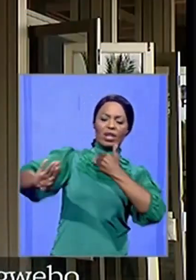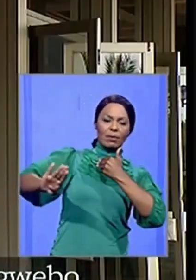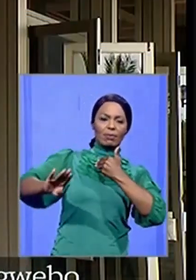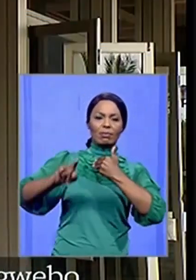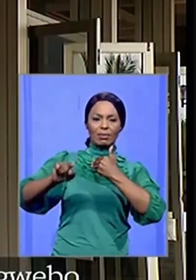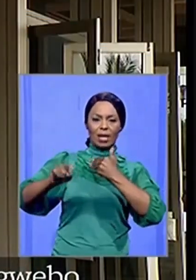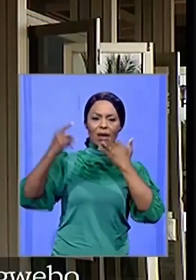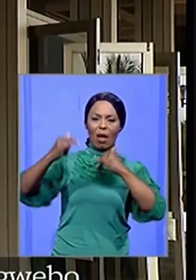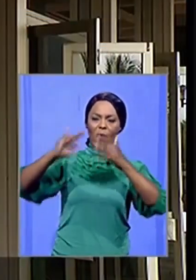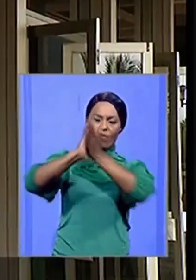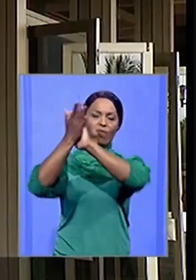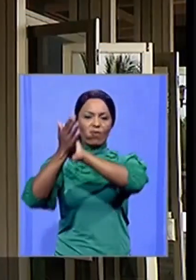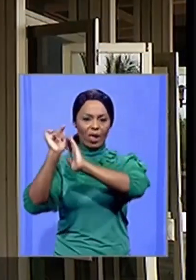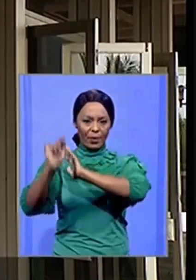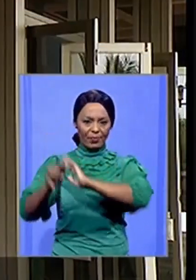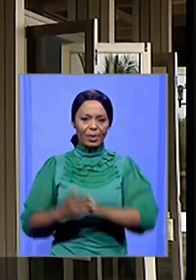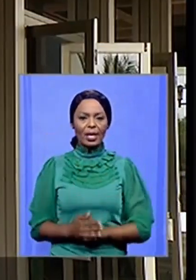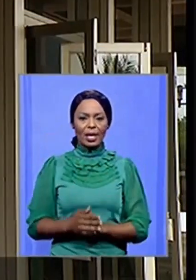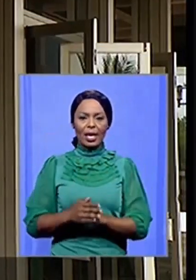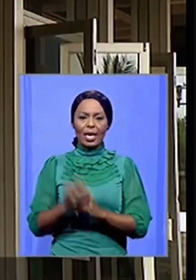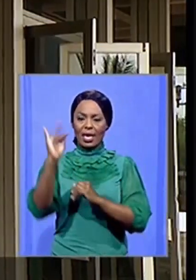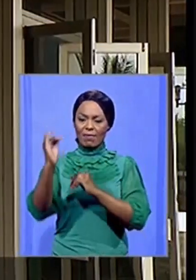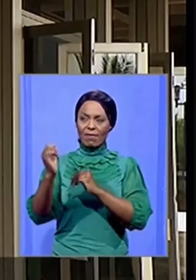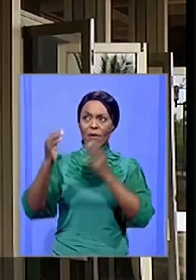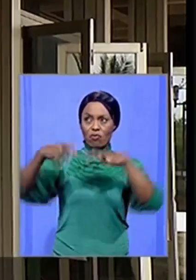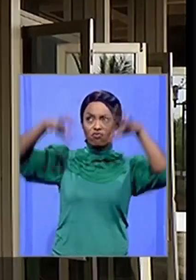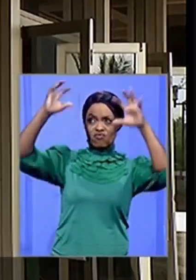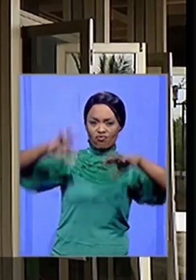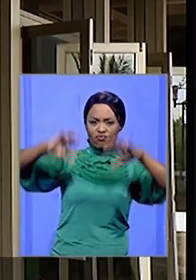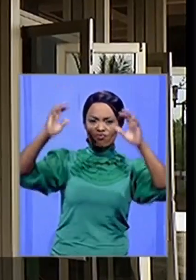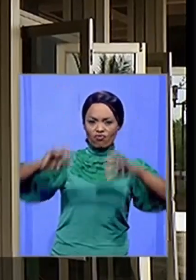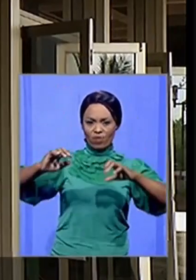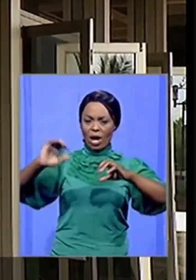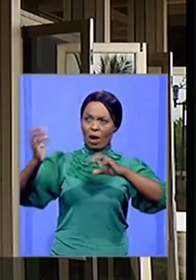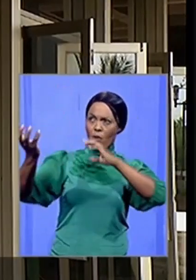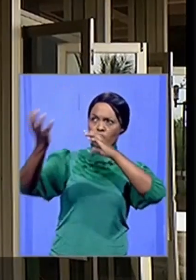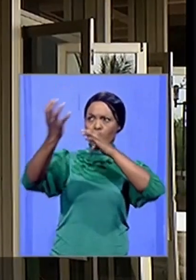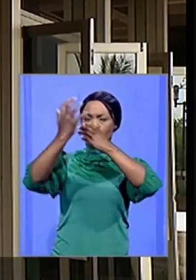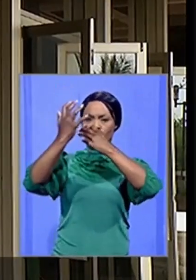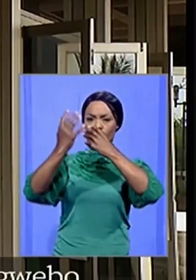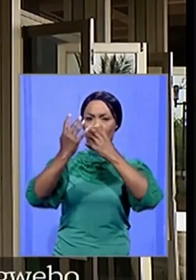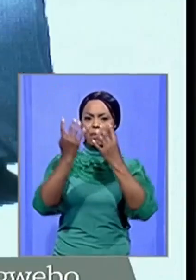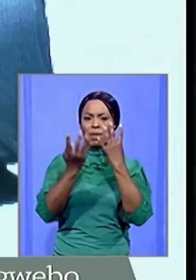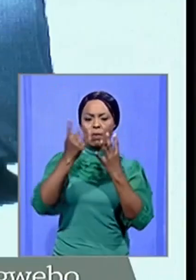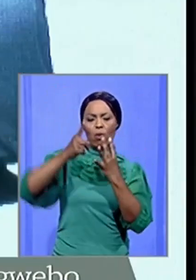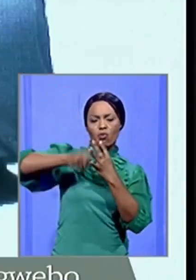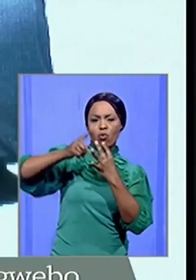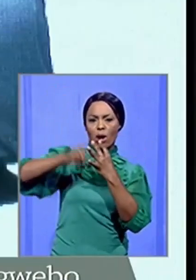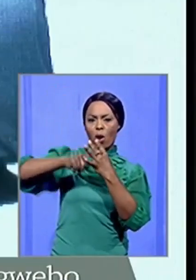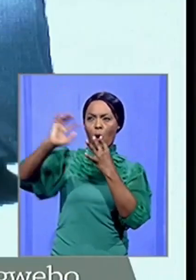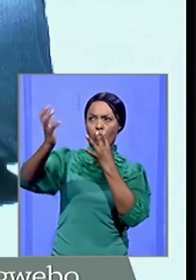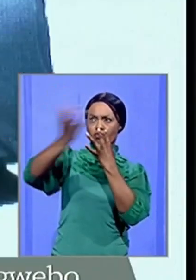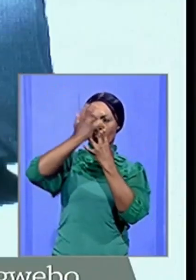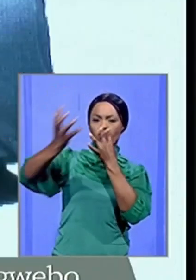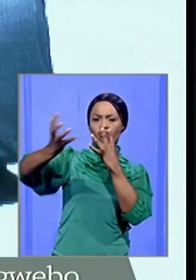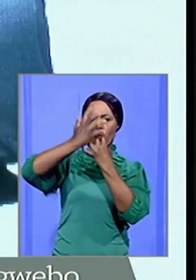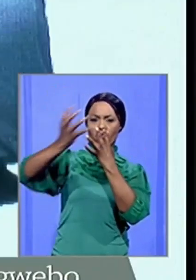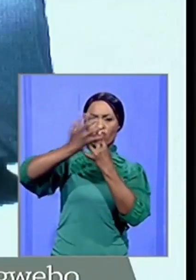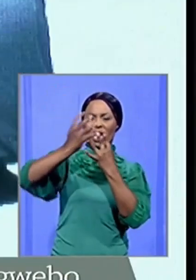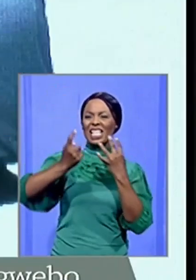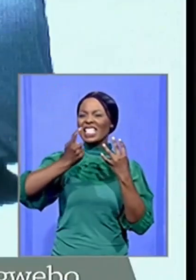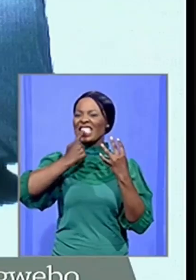impact resistance, so e kgona ho thibela hore ha kulo e betswa ke majwe a